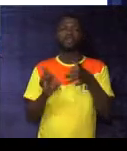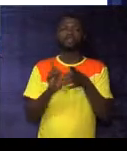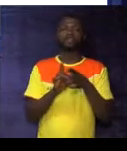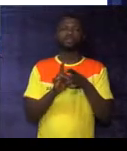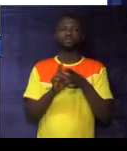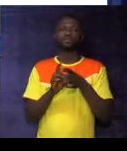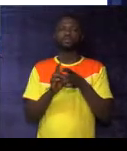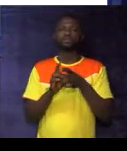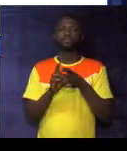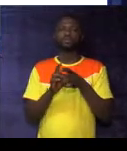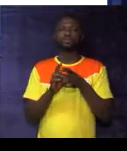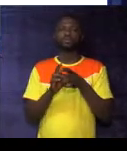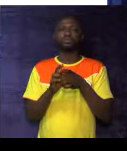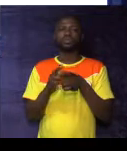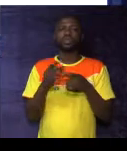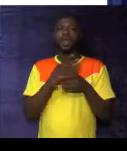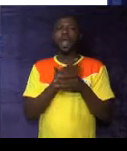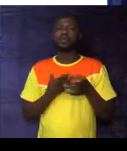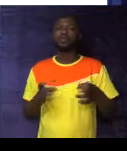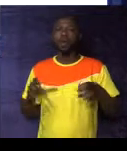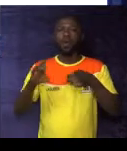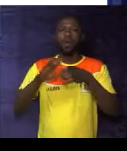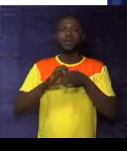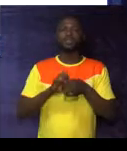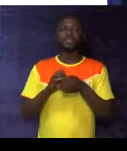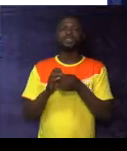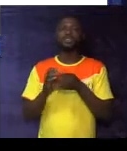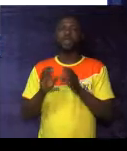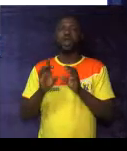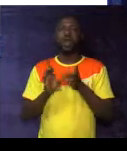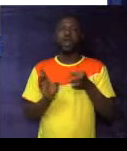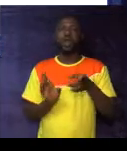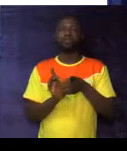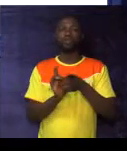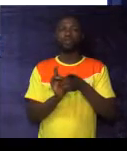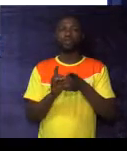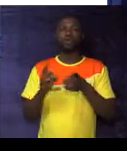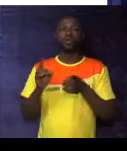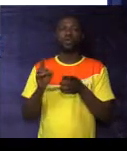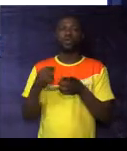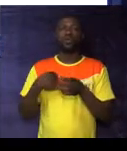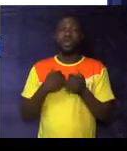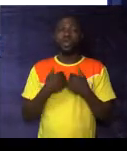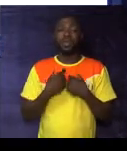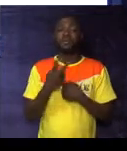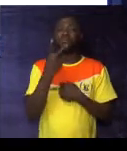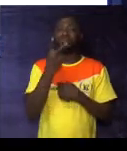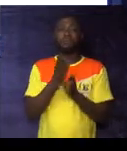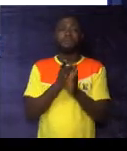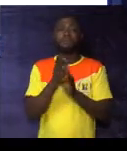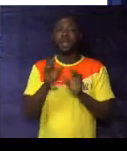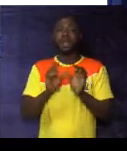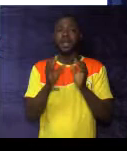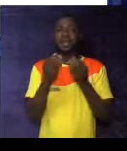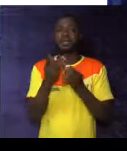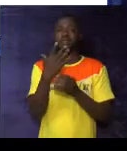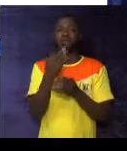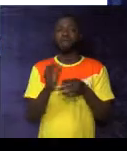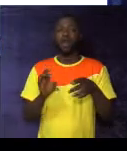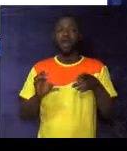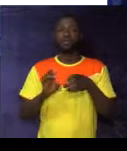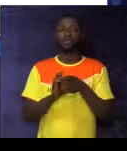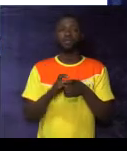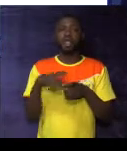subordinate conjunctions and coordinate conjunctions. We have two main classes